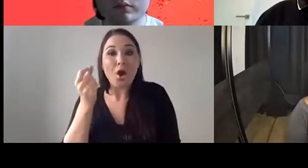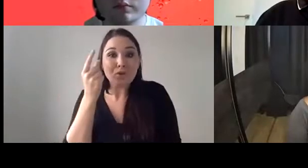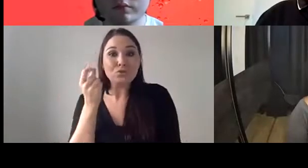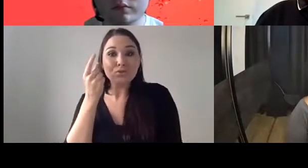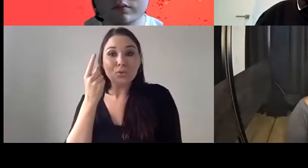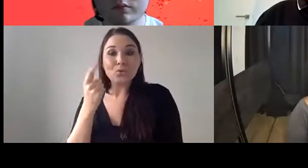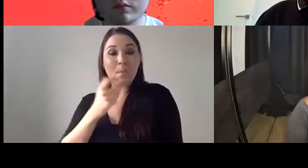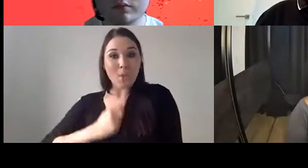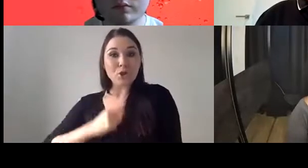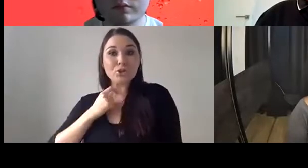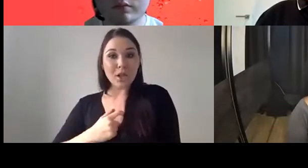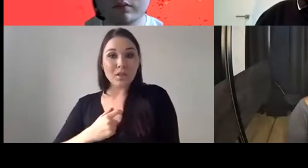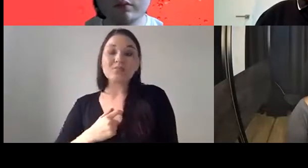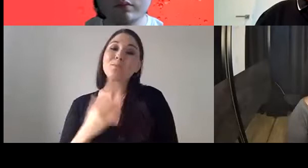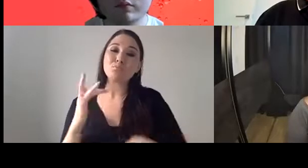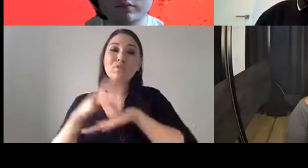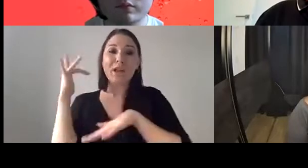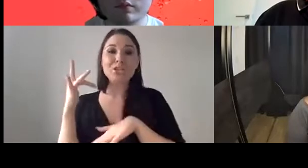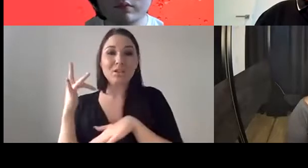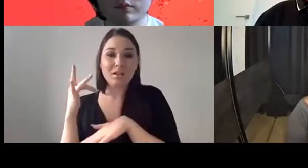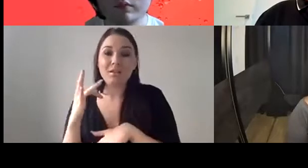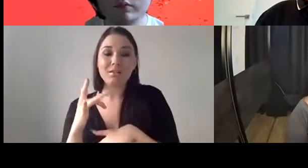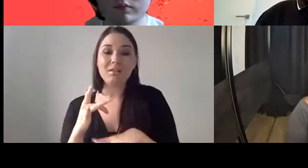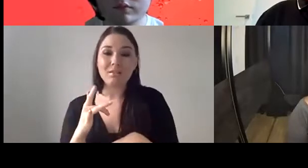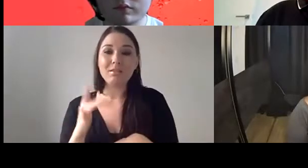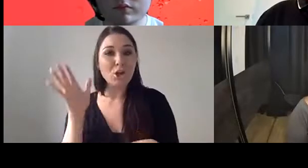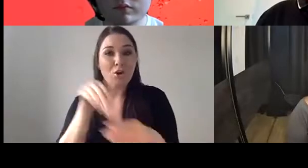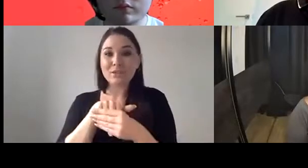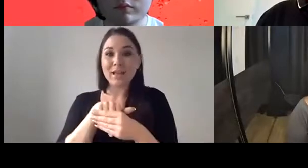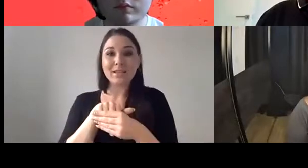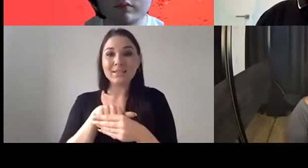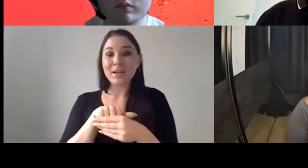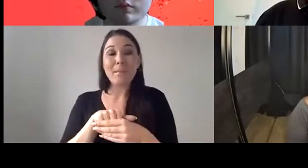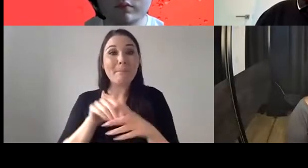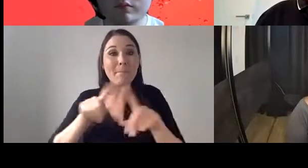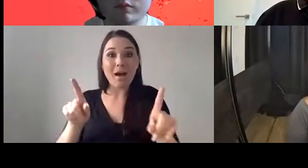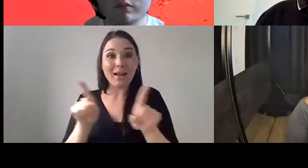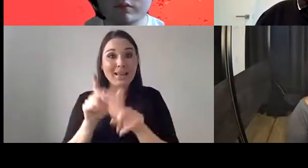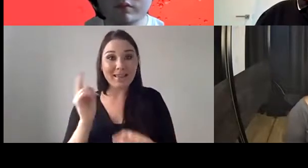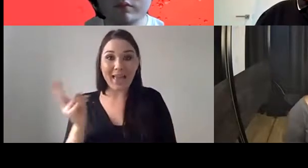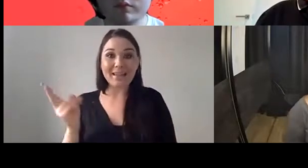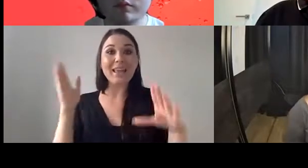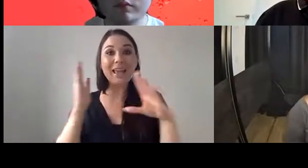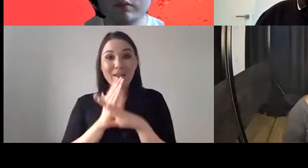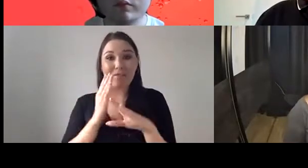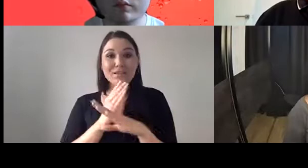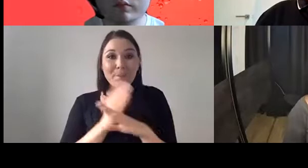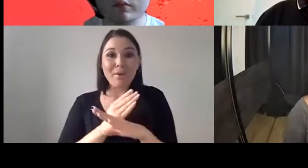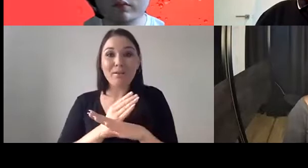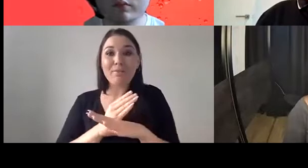personal contexts as well as professional. But again, it's a invisible disability. It's not something